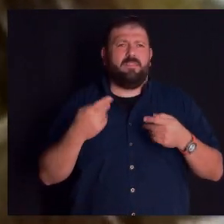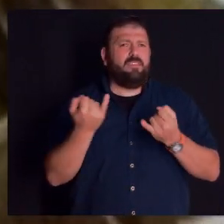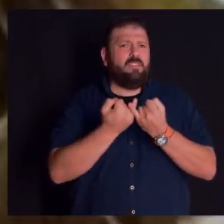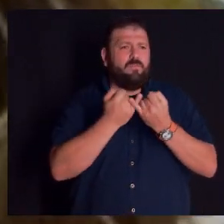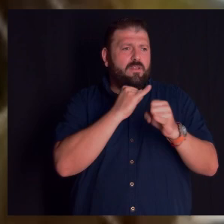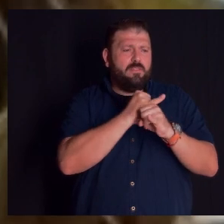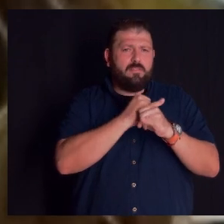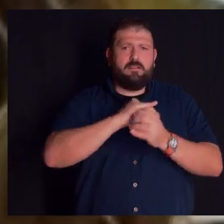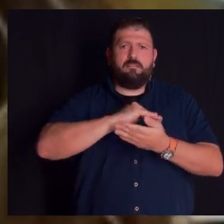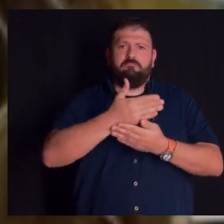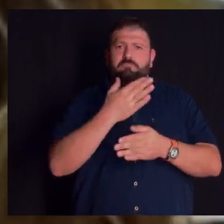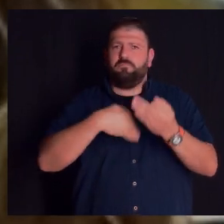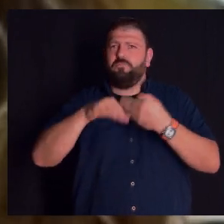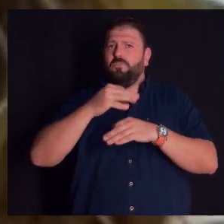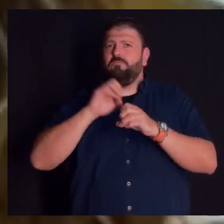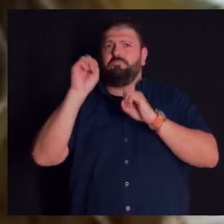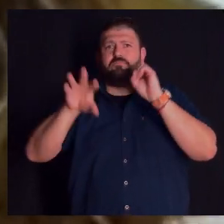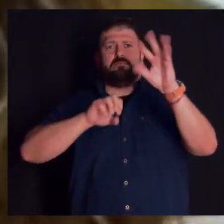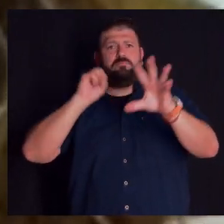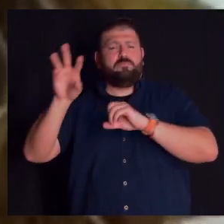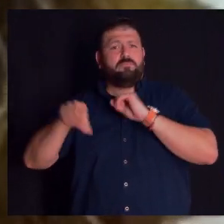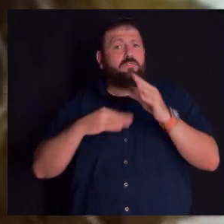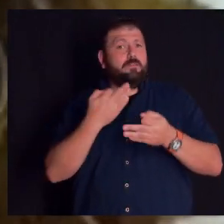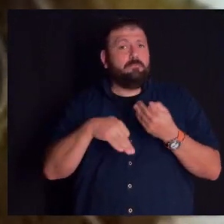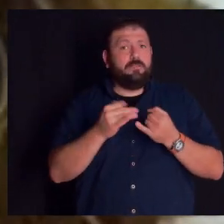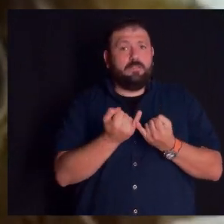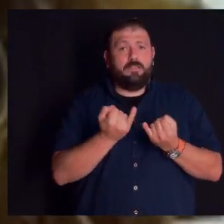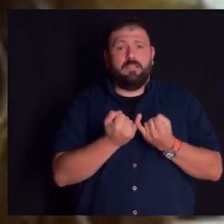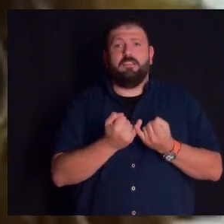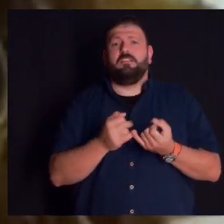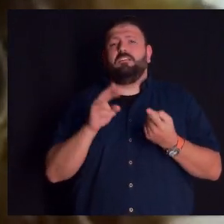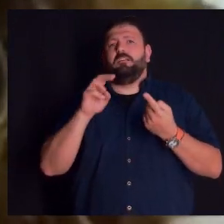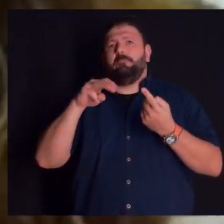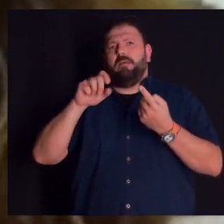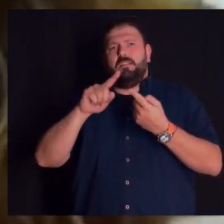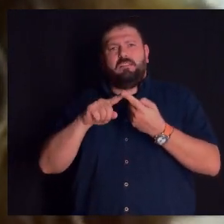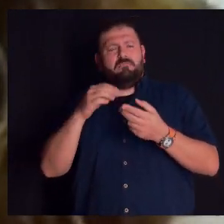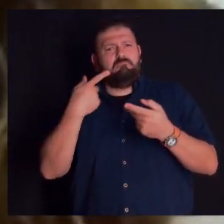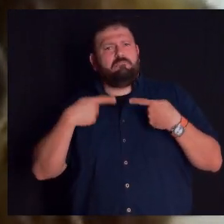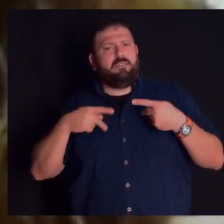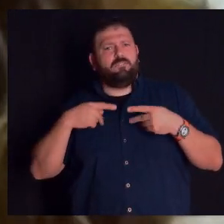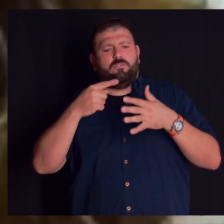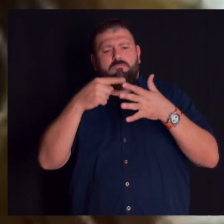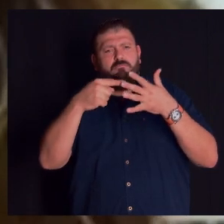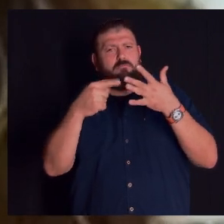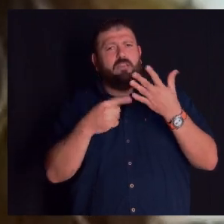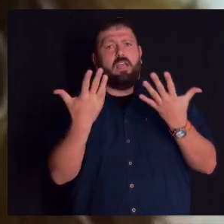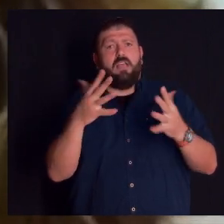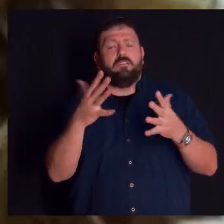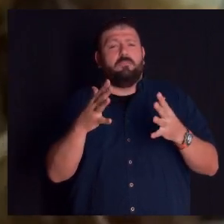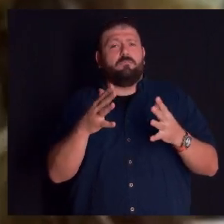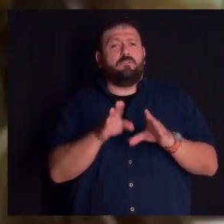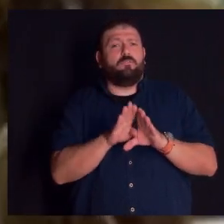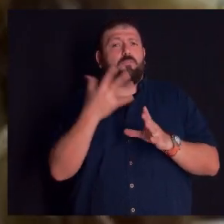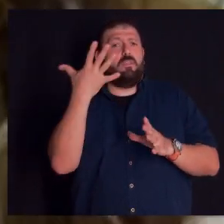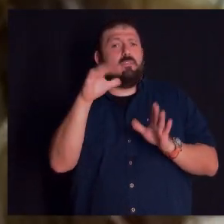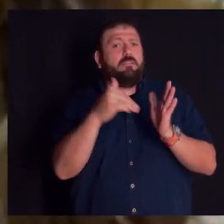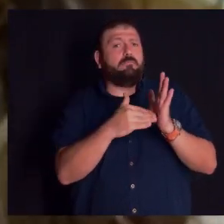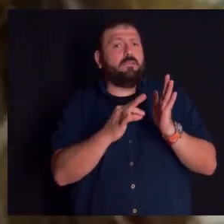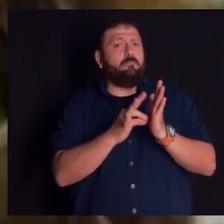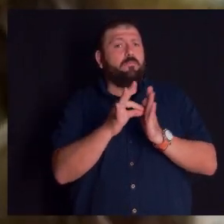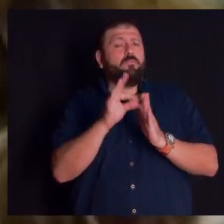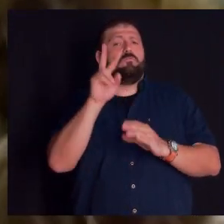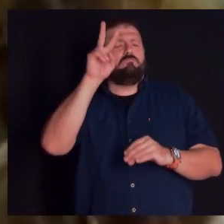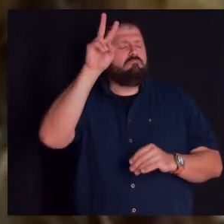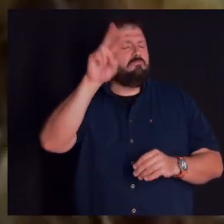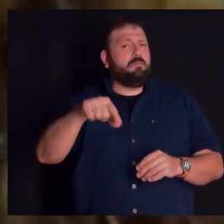points retailing personal networks, Ramiro Martina, Jenny Penson, people who are making more than 10,000 points. And well,